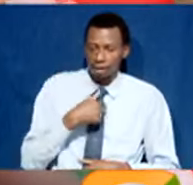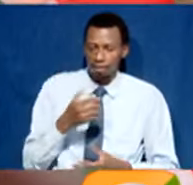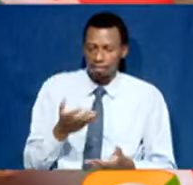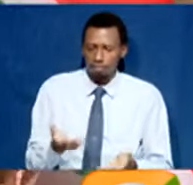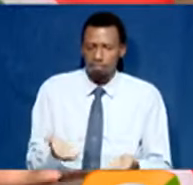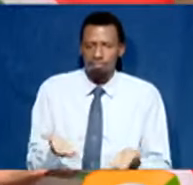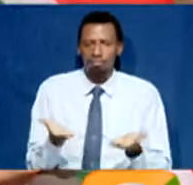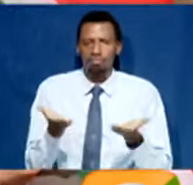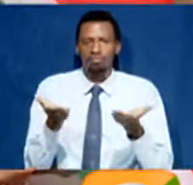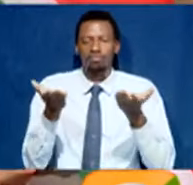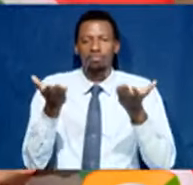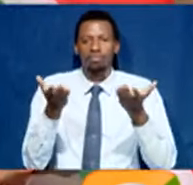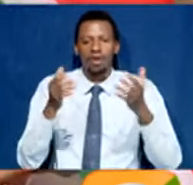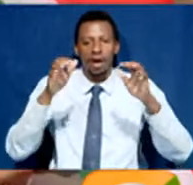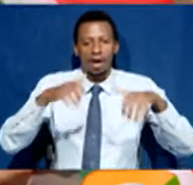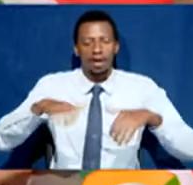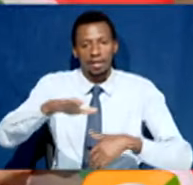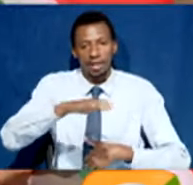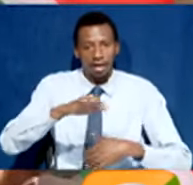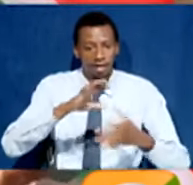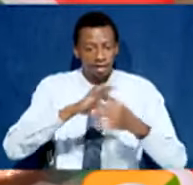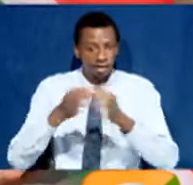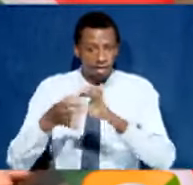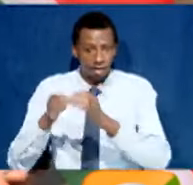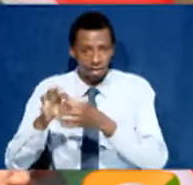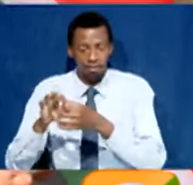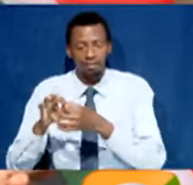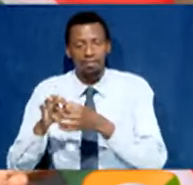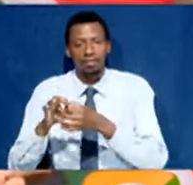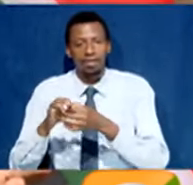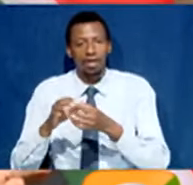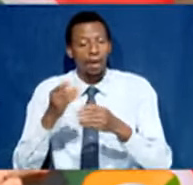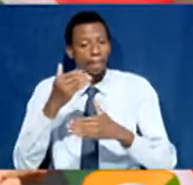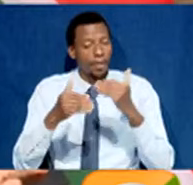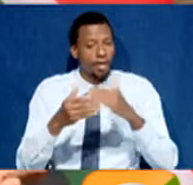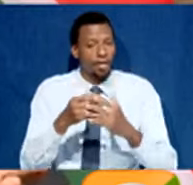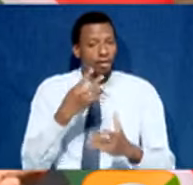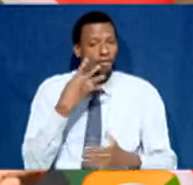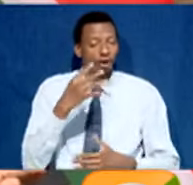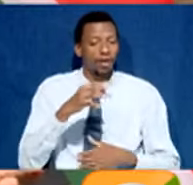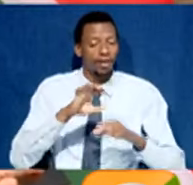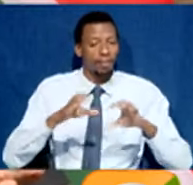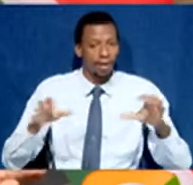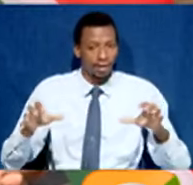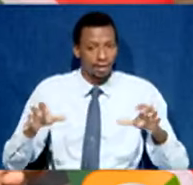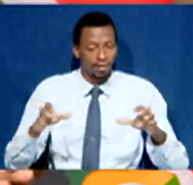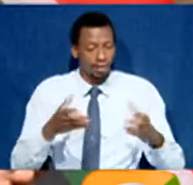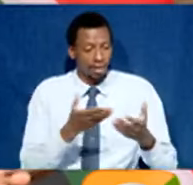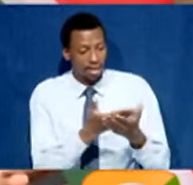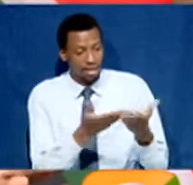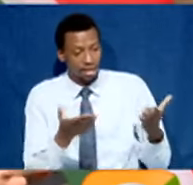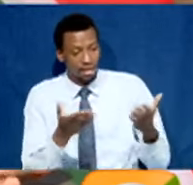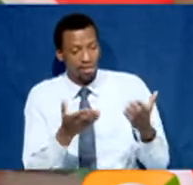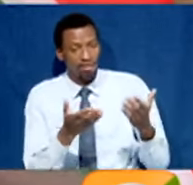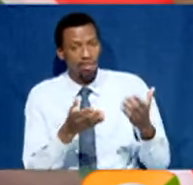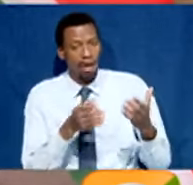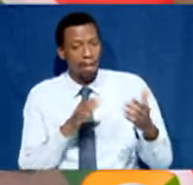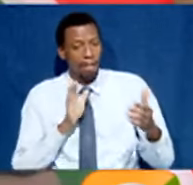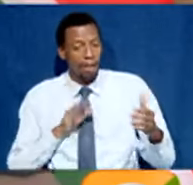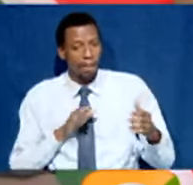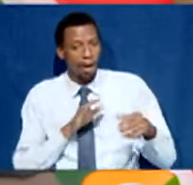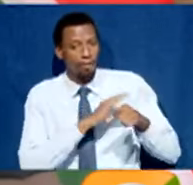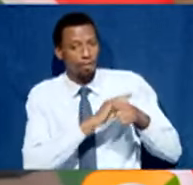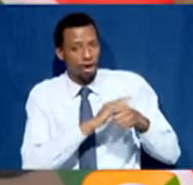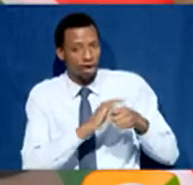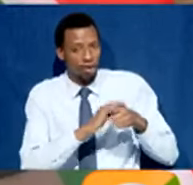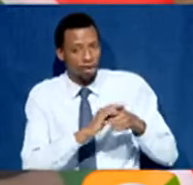I'm building 400 markets. I promised Mama Mboga that they will do a business in a good place. During 400 markets, I am